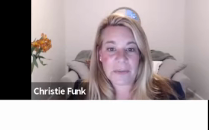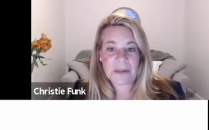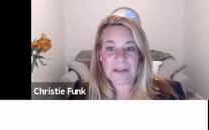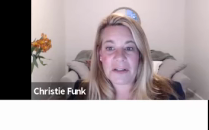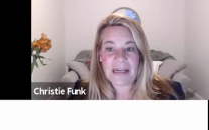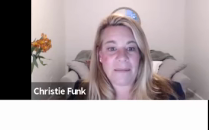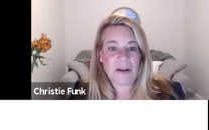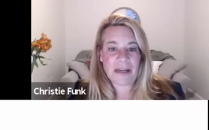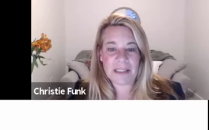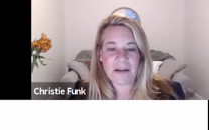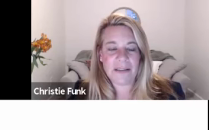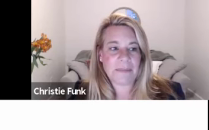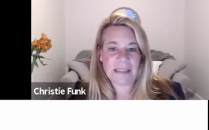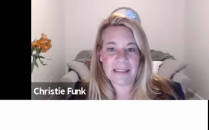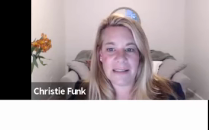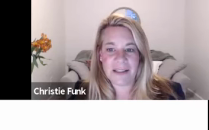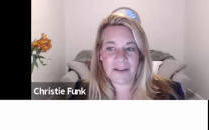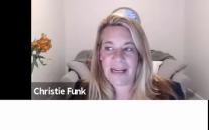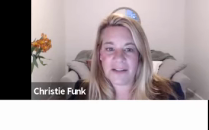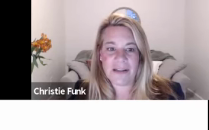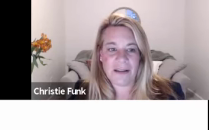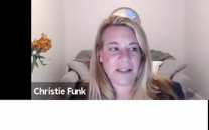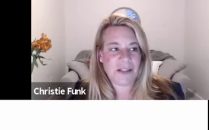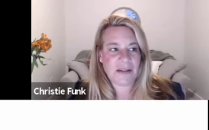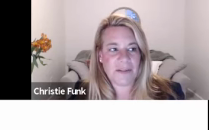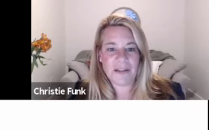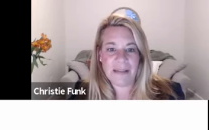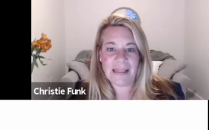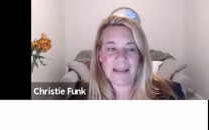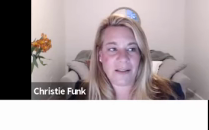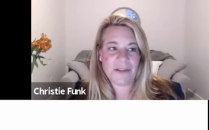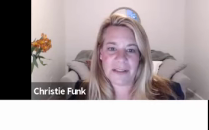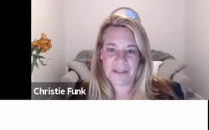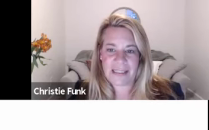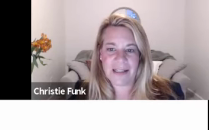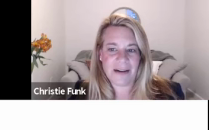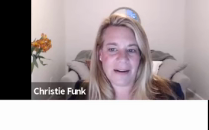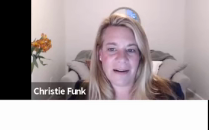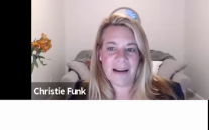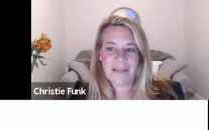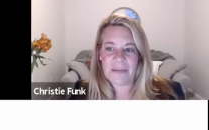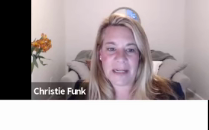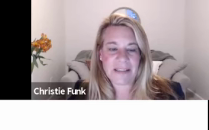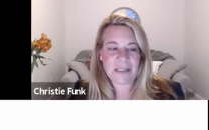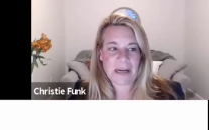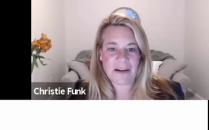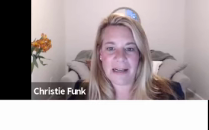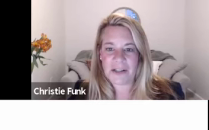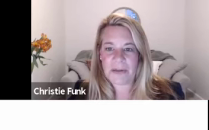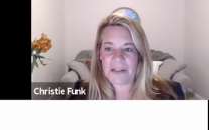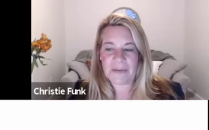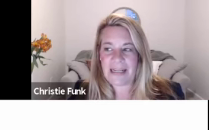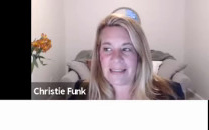NASA entrepreneurial training programs, and ultimately to the creation and launch of a unique inclusive accelerator that pairs